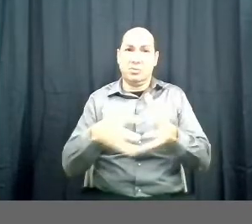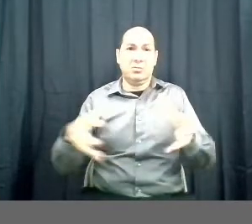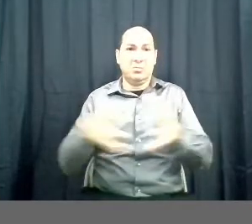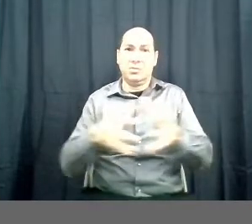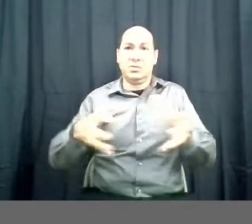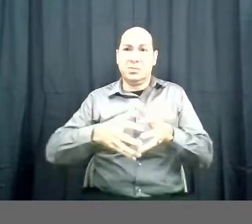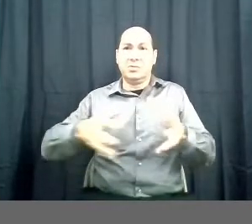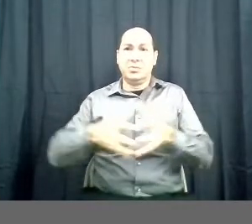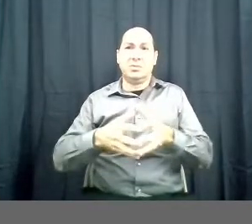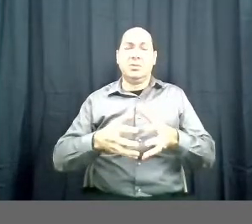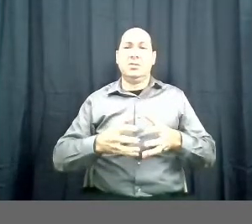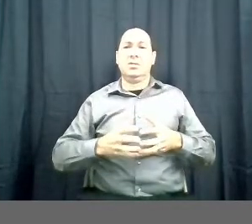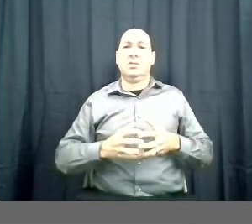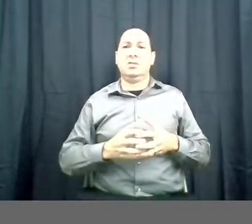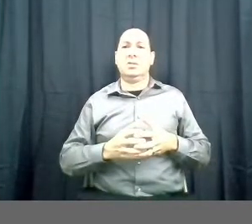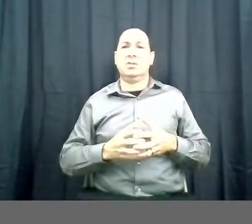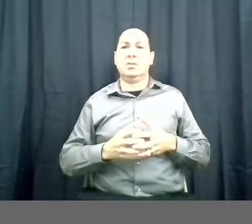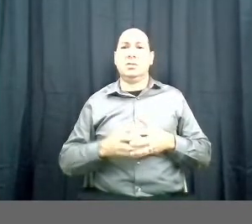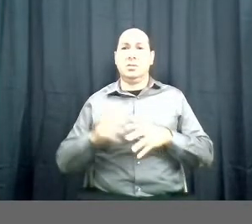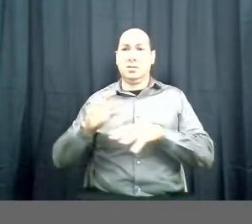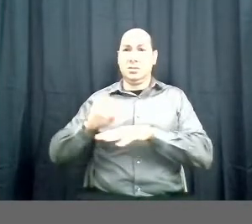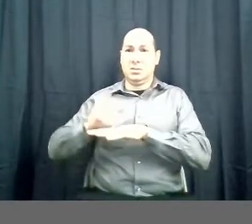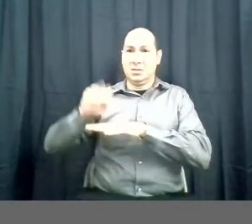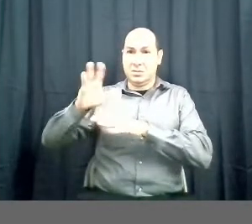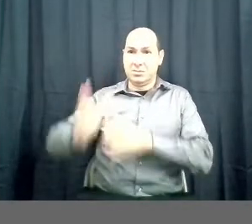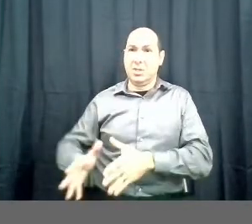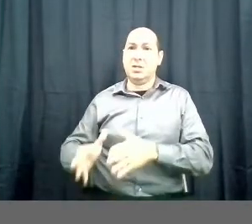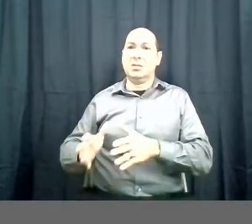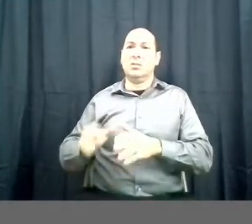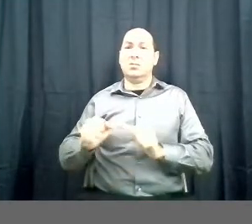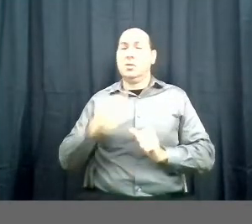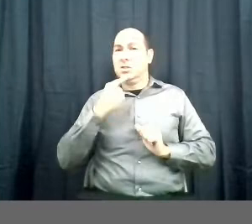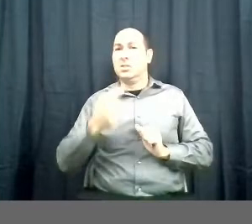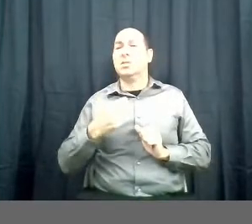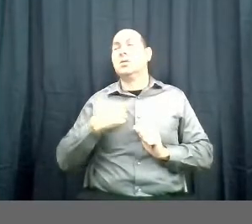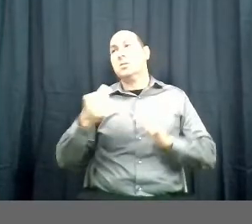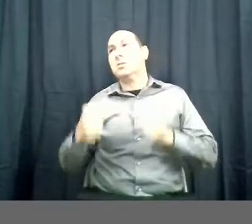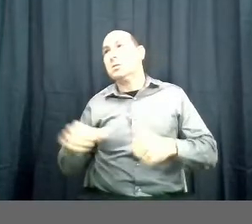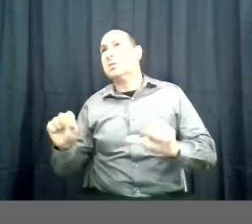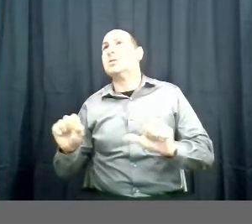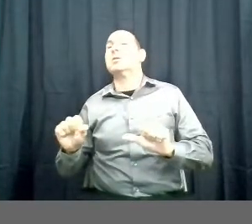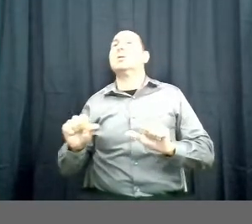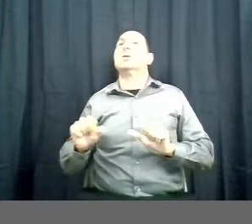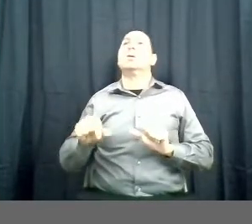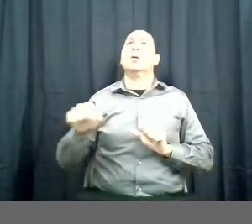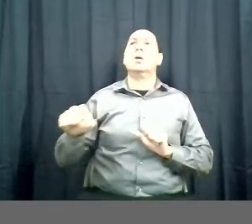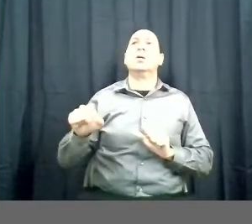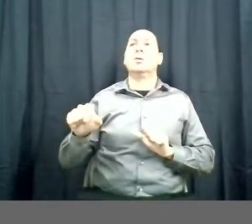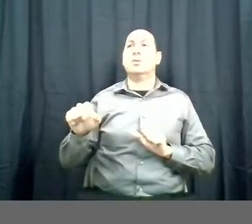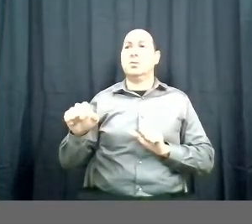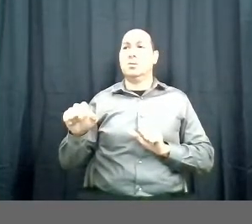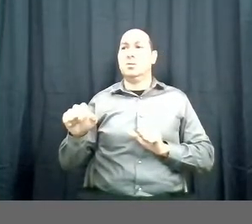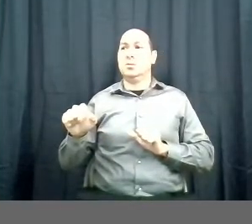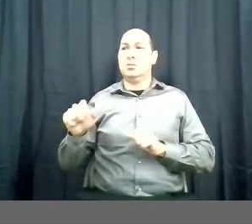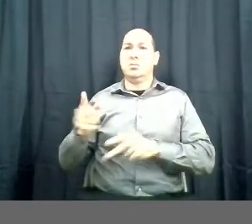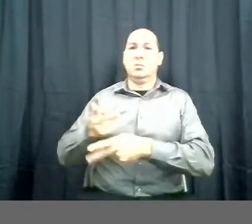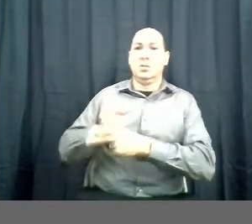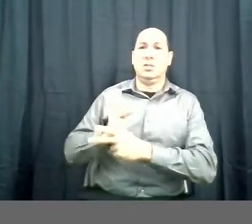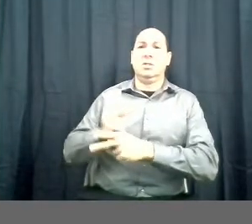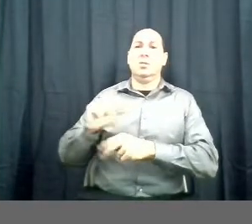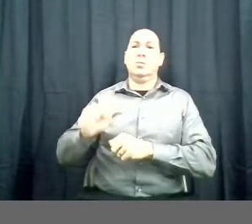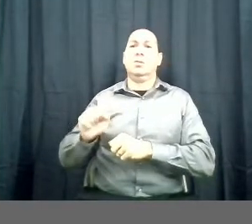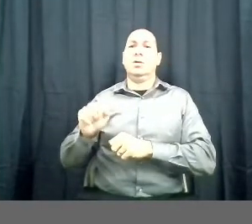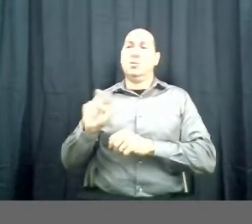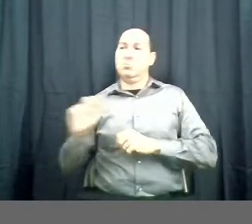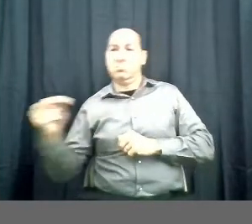the advisors could say, well, we tried, and the creditors could have a different view. And according to the way this resolution's